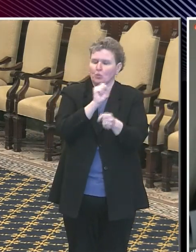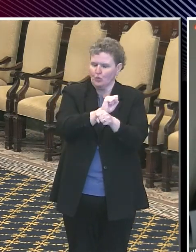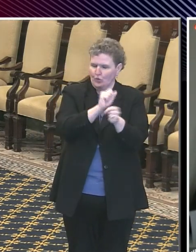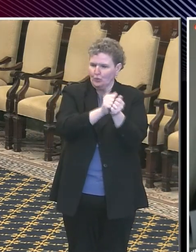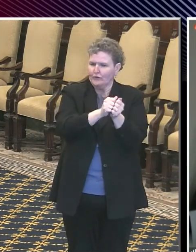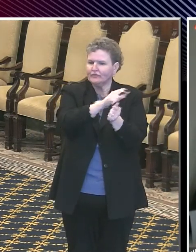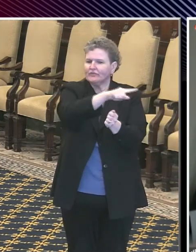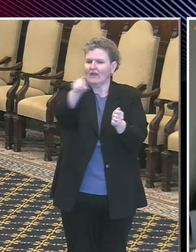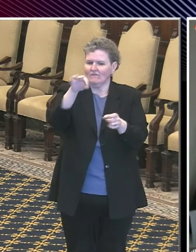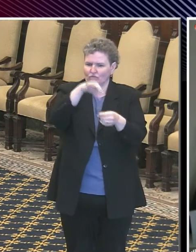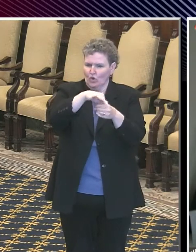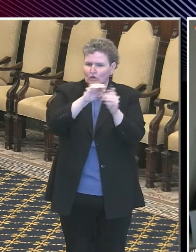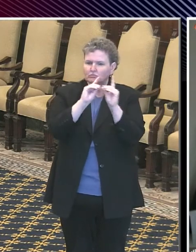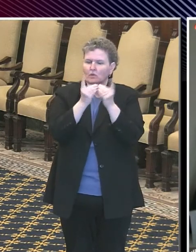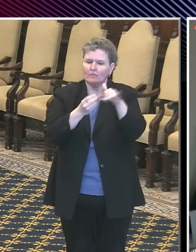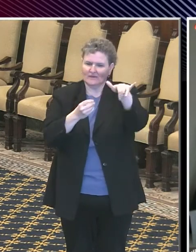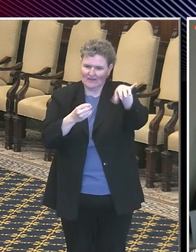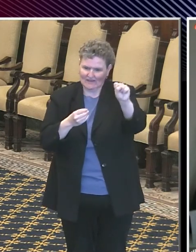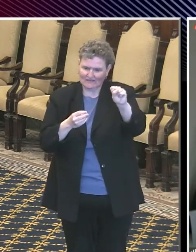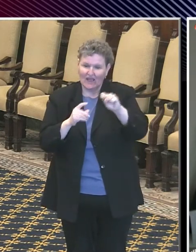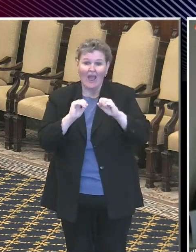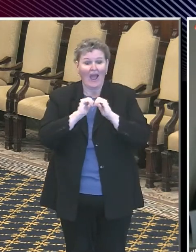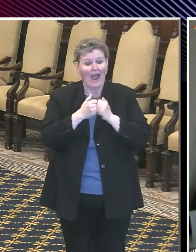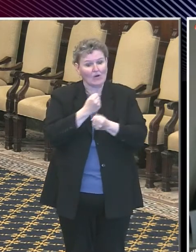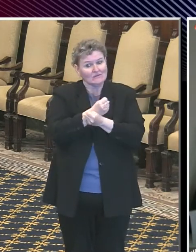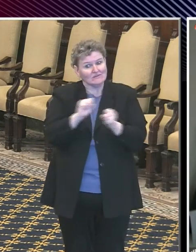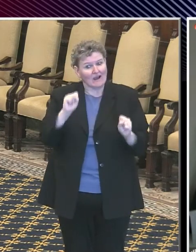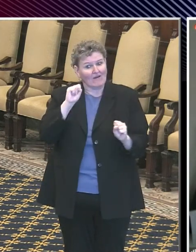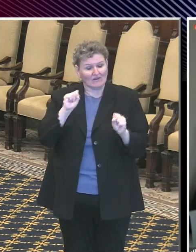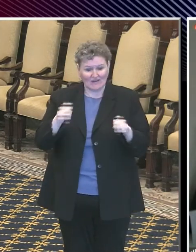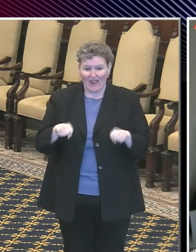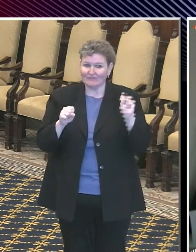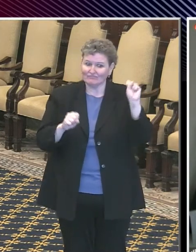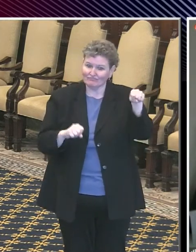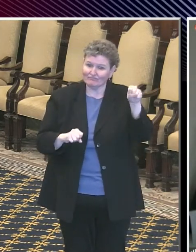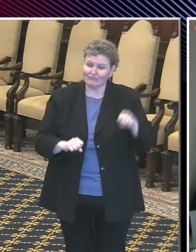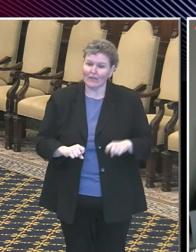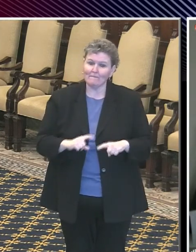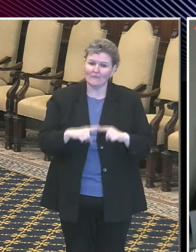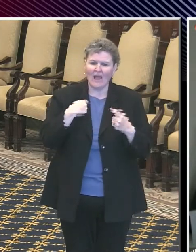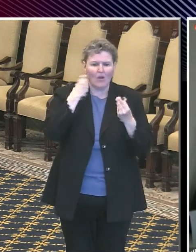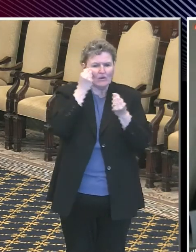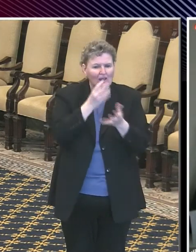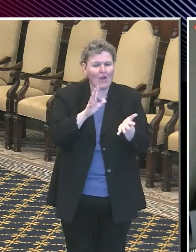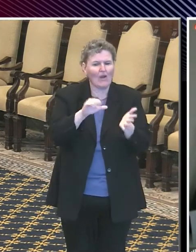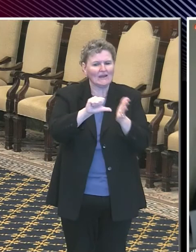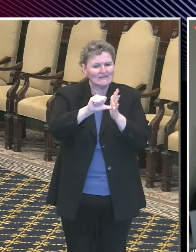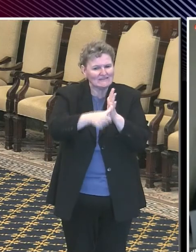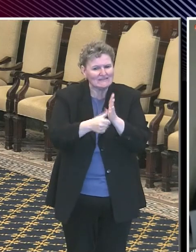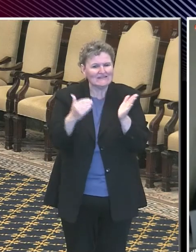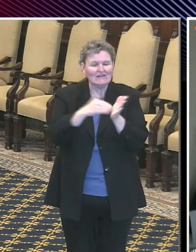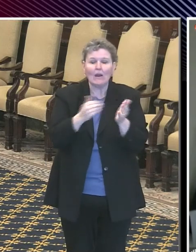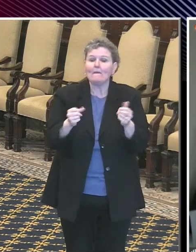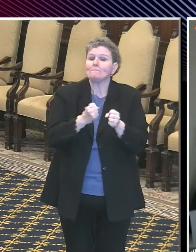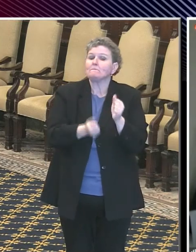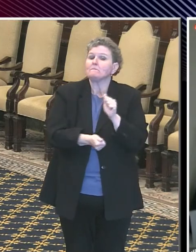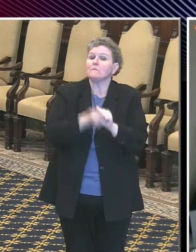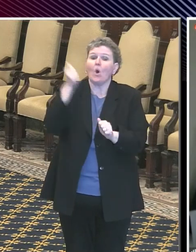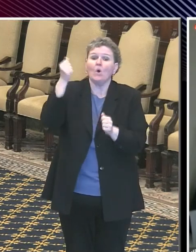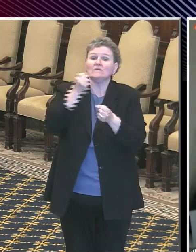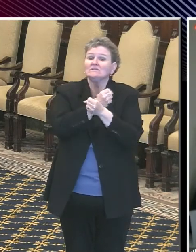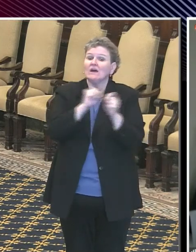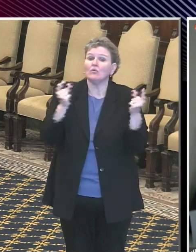we'll be able to resolve those issues by the end of the month. I think we are actively working